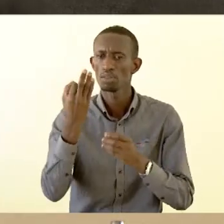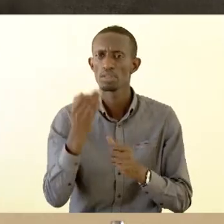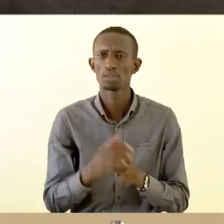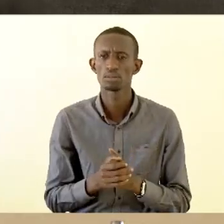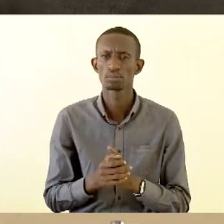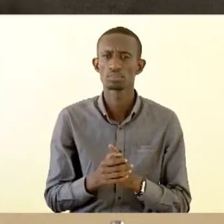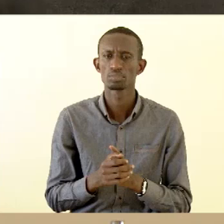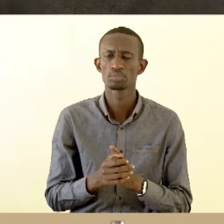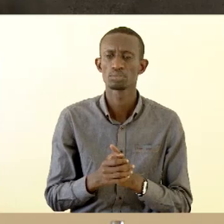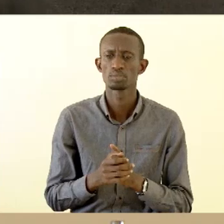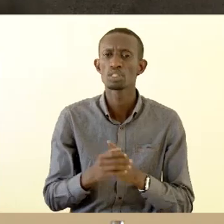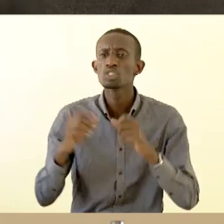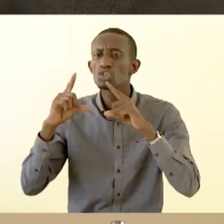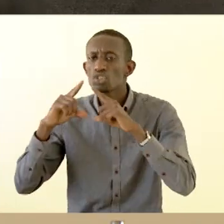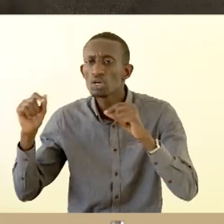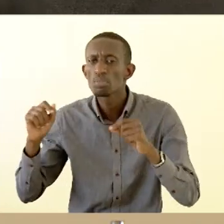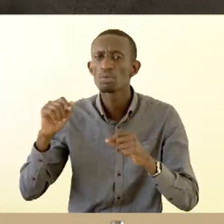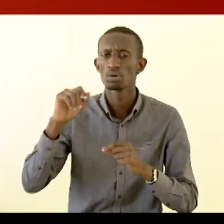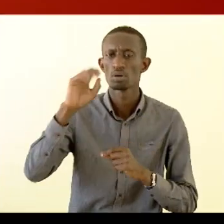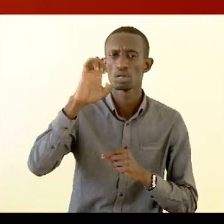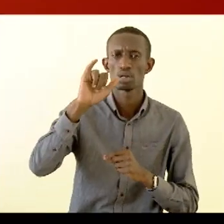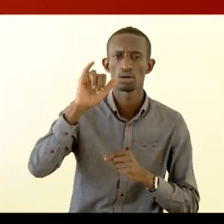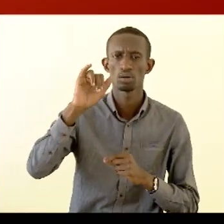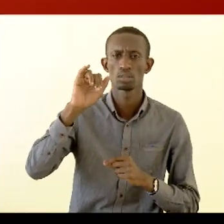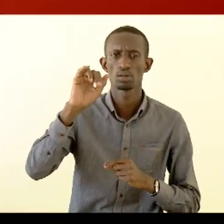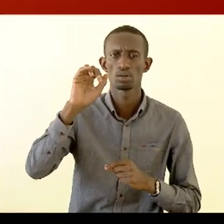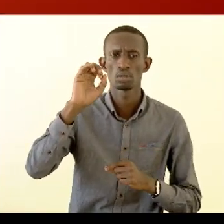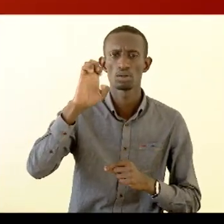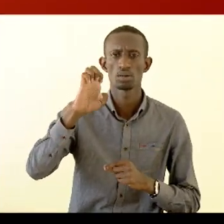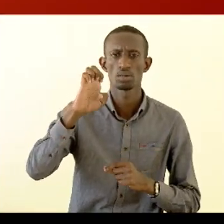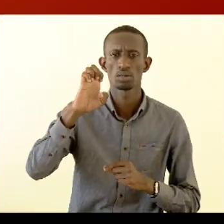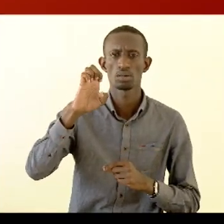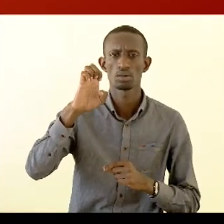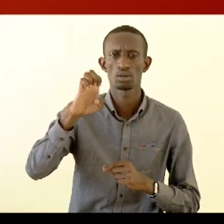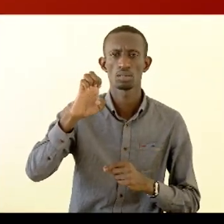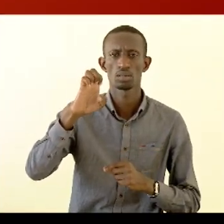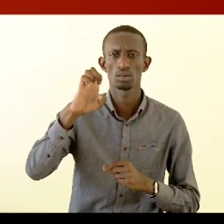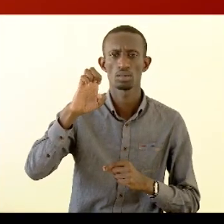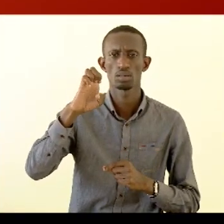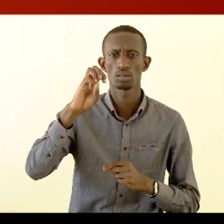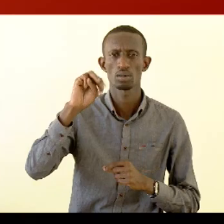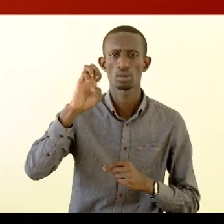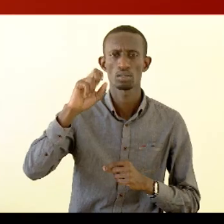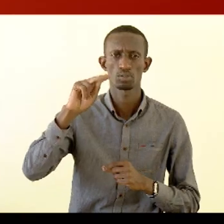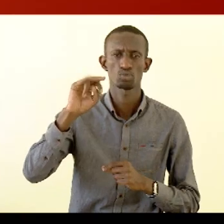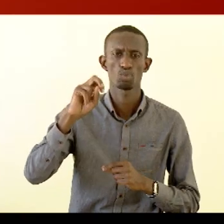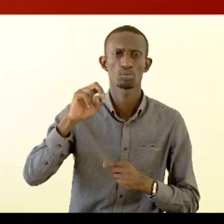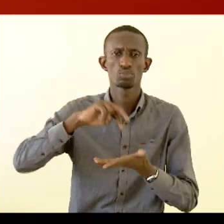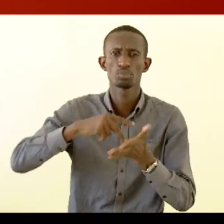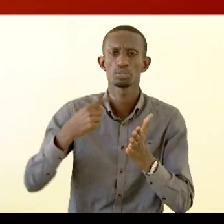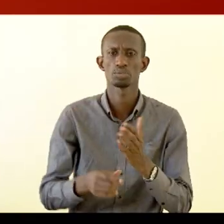term isotopes? Those are the 3 terms we are going to define, and the 3 remaining